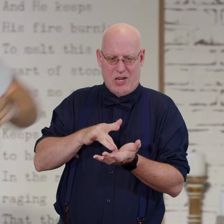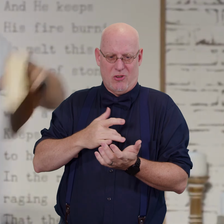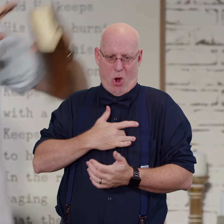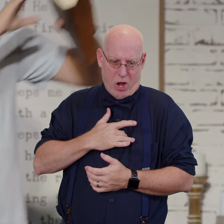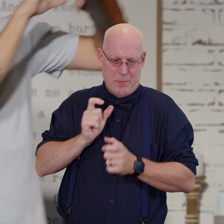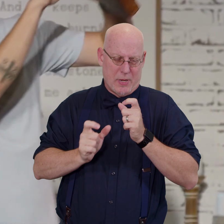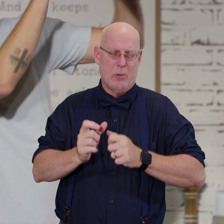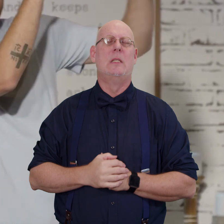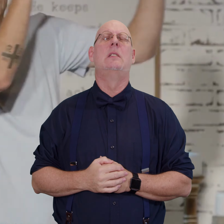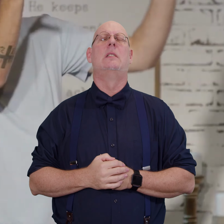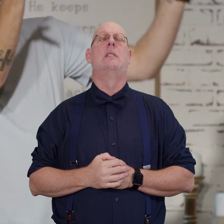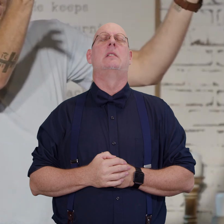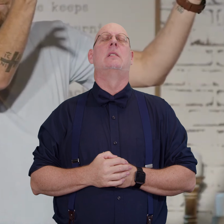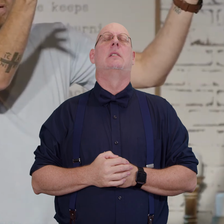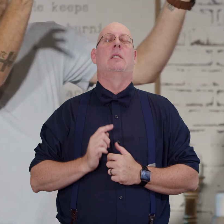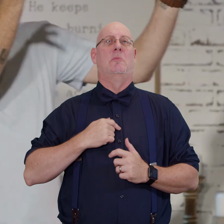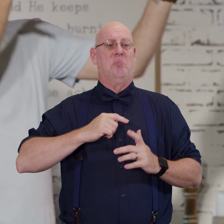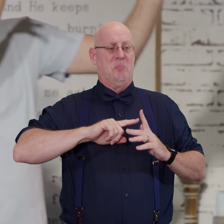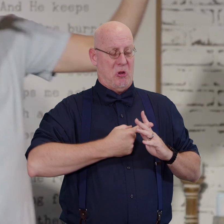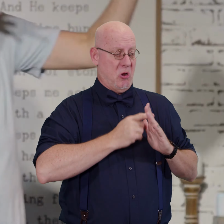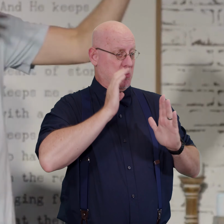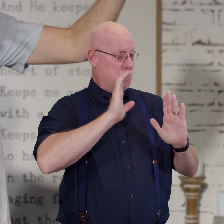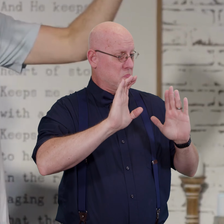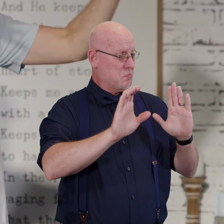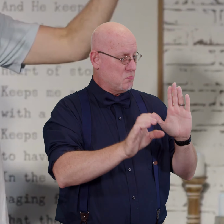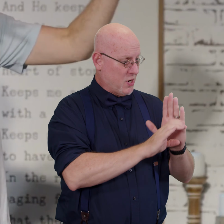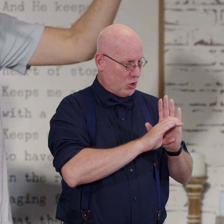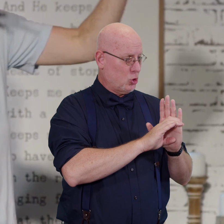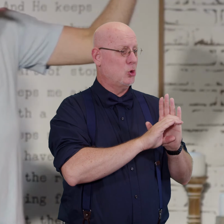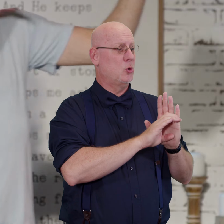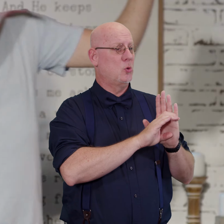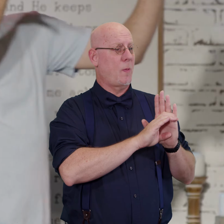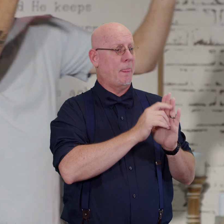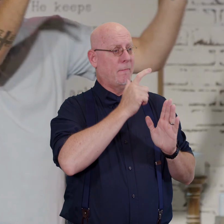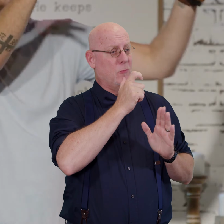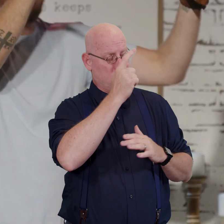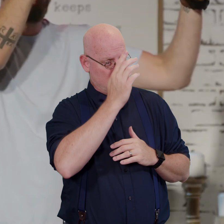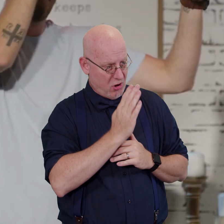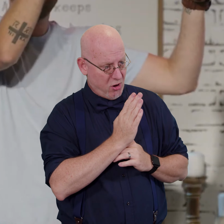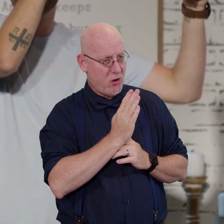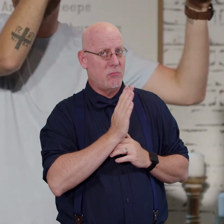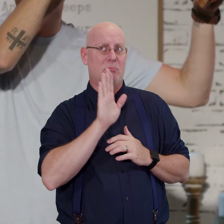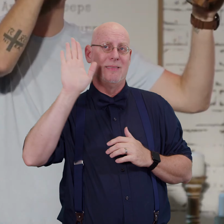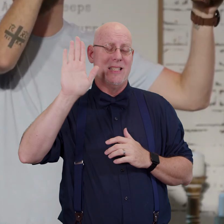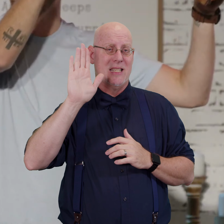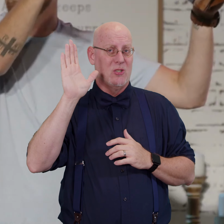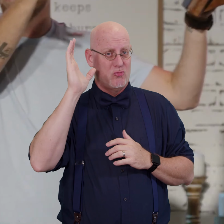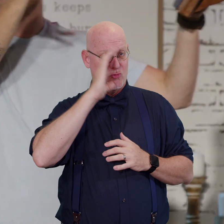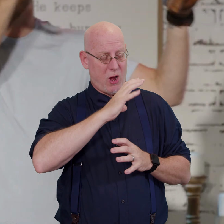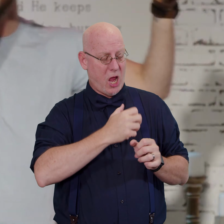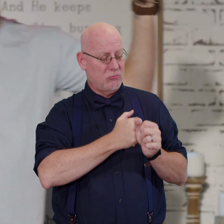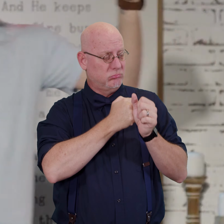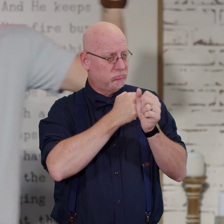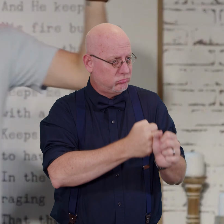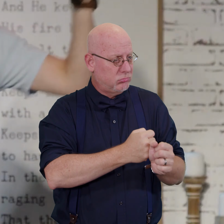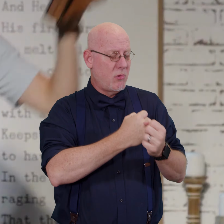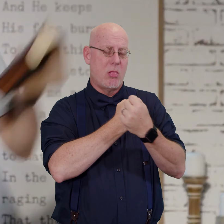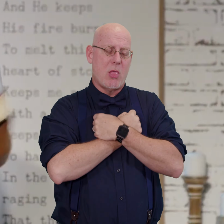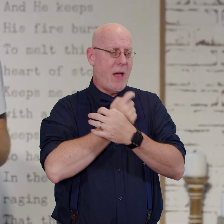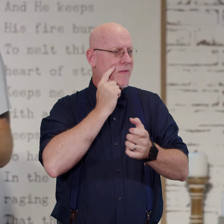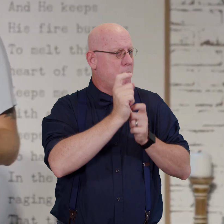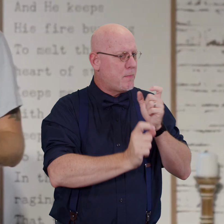So, okay, I've opened up with this illustration of who God is and his radical devotion, his unrelenting